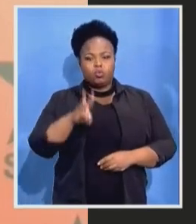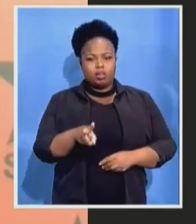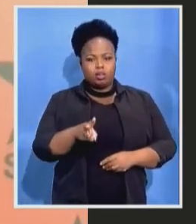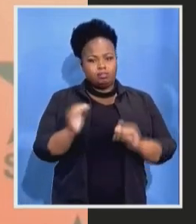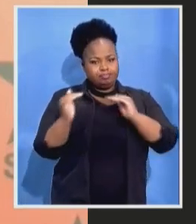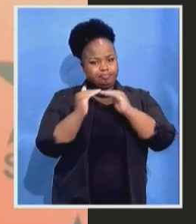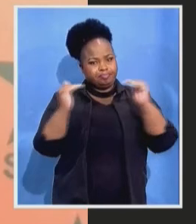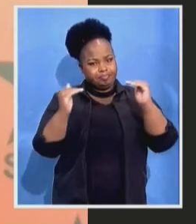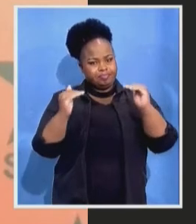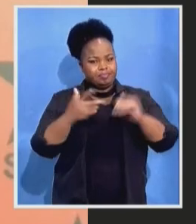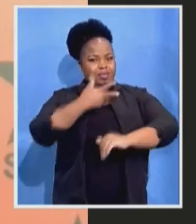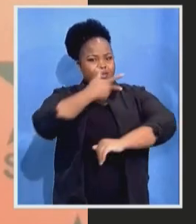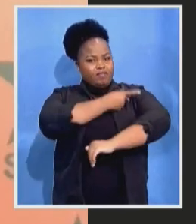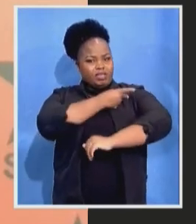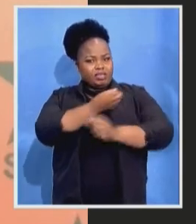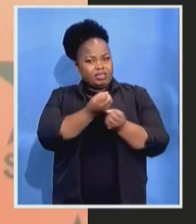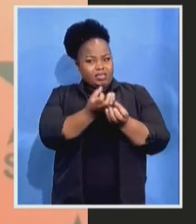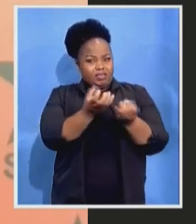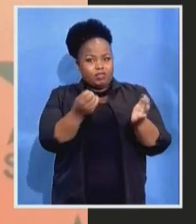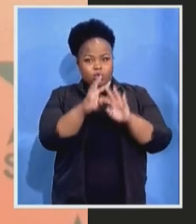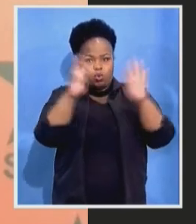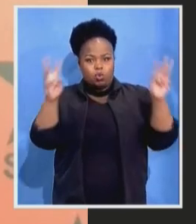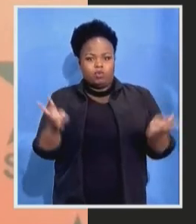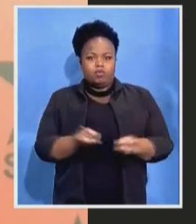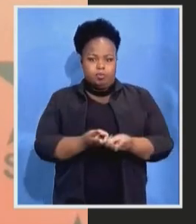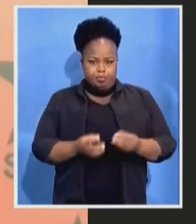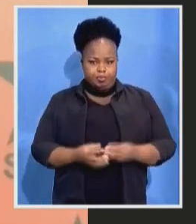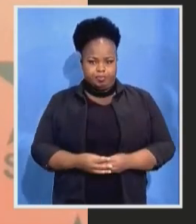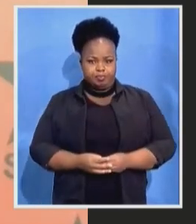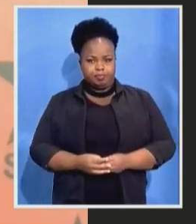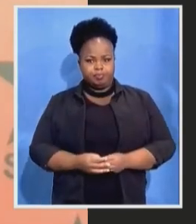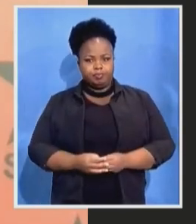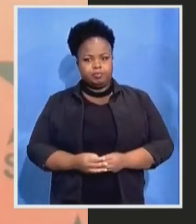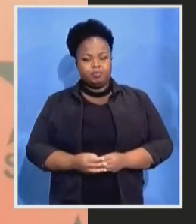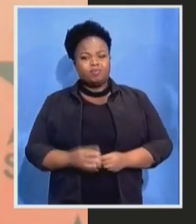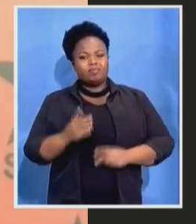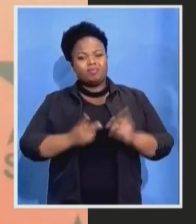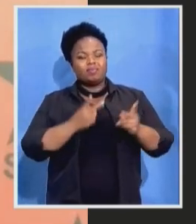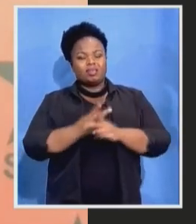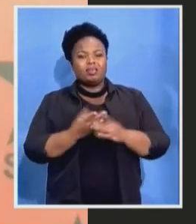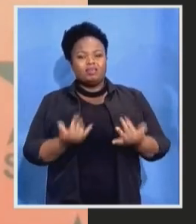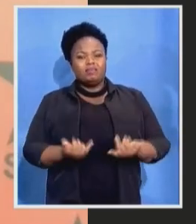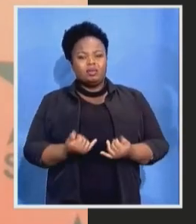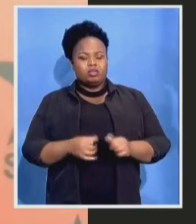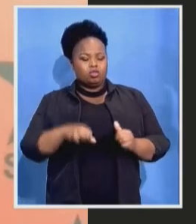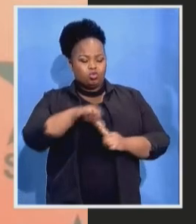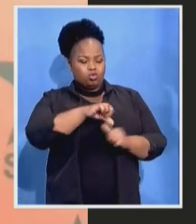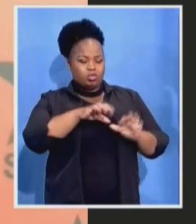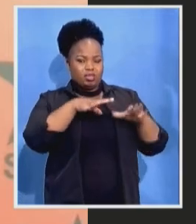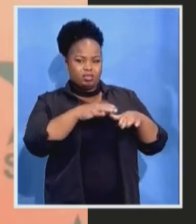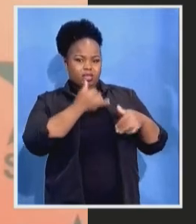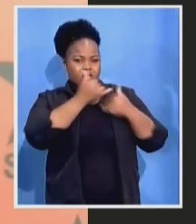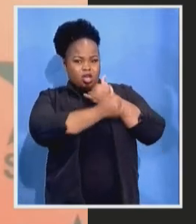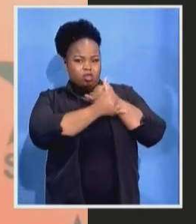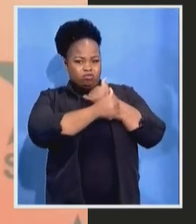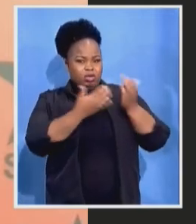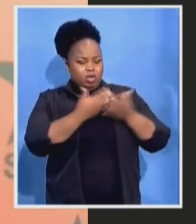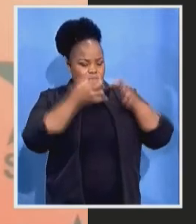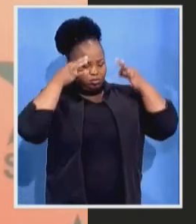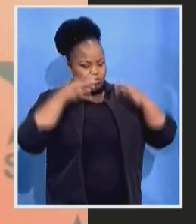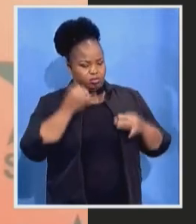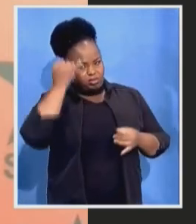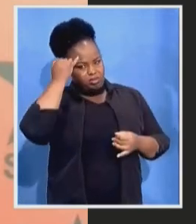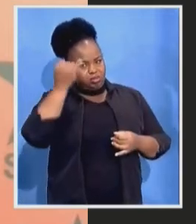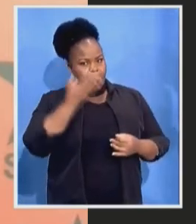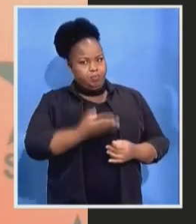world. And only a socialist country could have taken such kind of an initiative. And we have also noticed